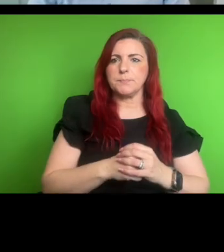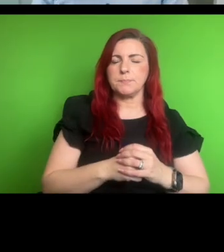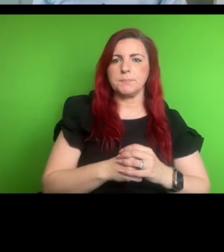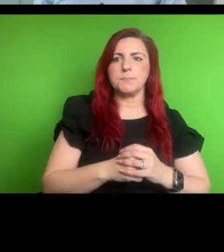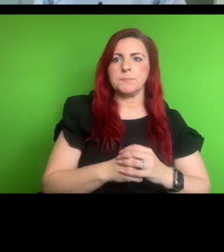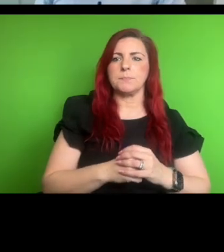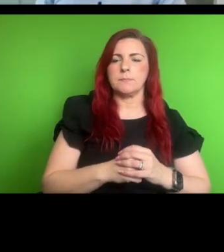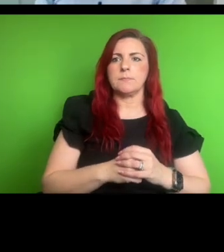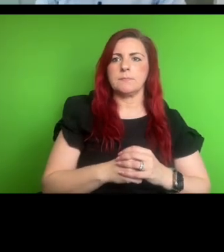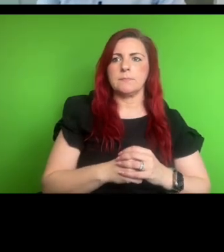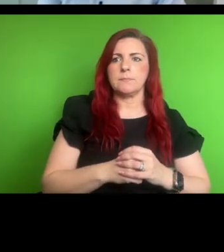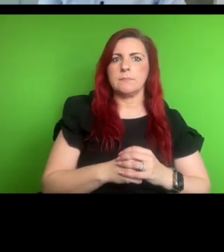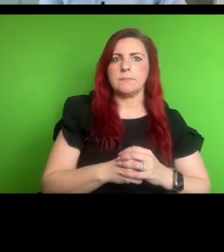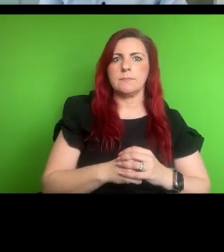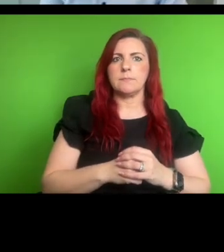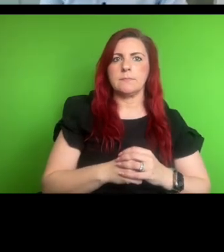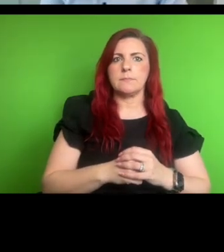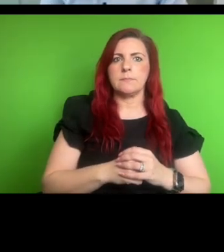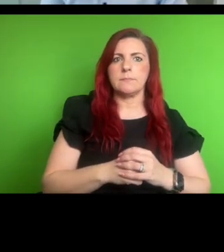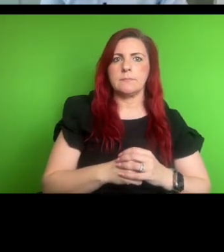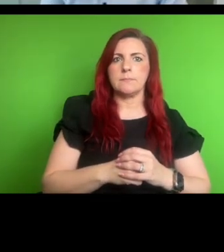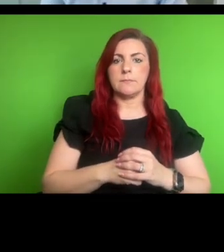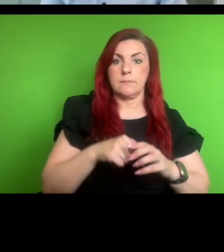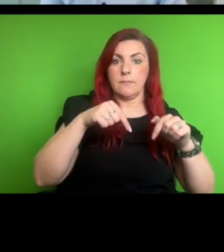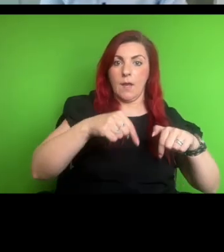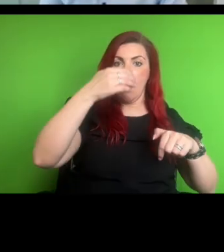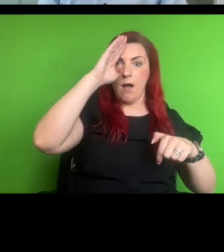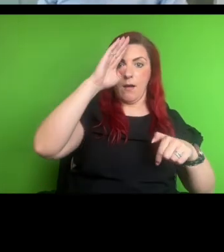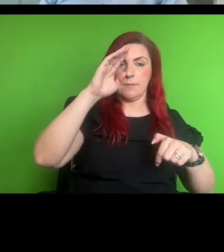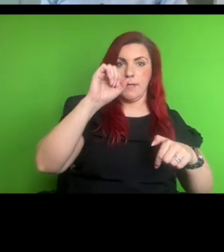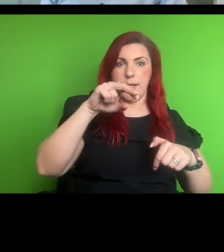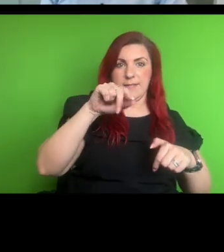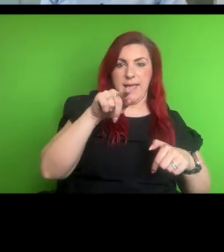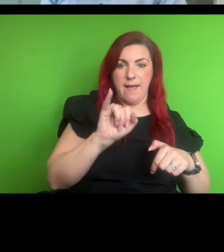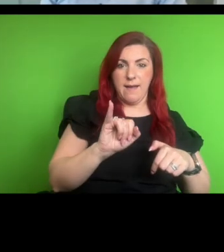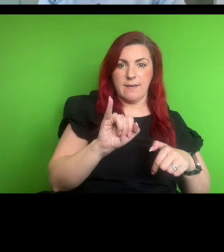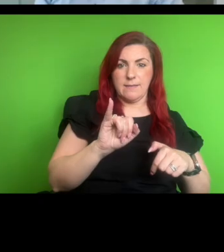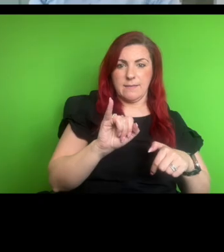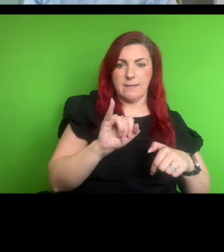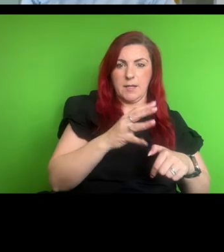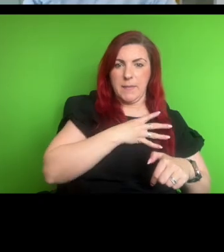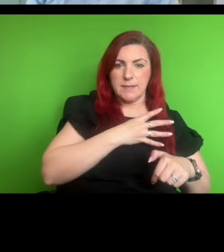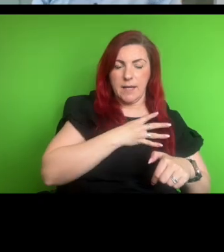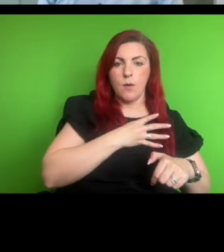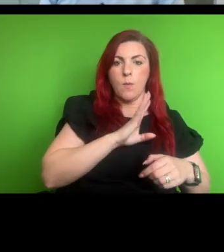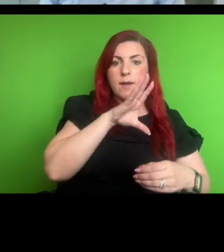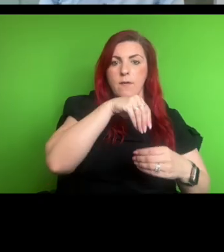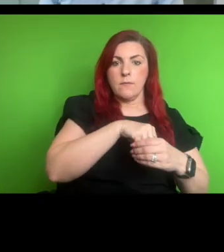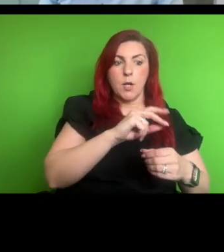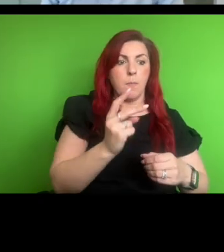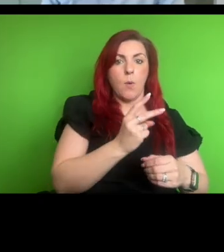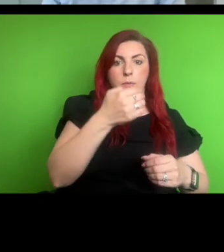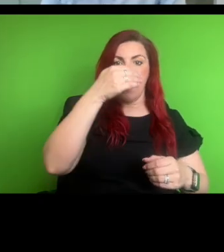NSAI Standards Committee played a leading role in the development of both of the Irish standards that we're going to look at today, the